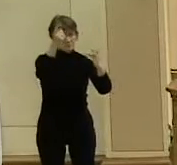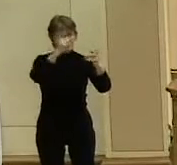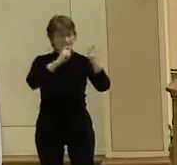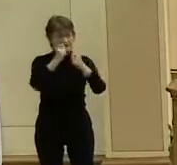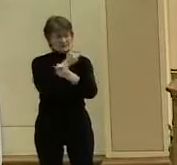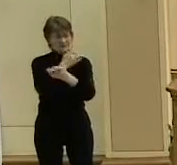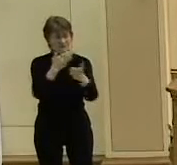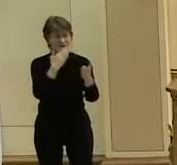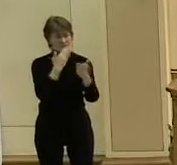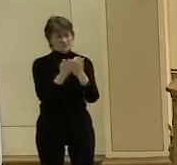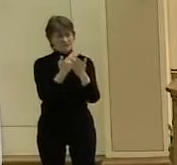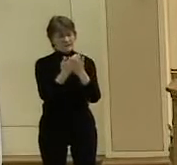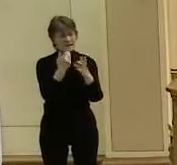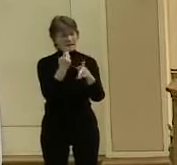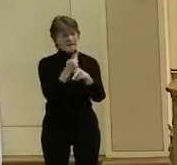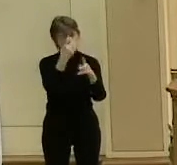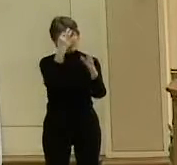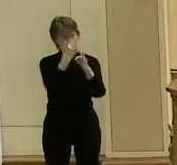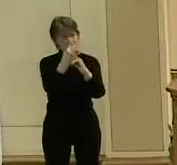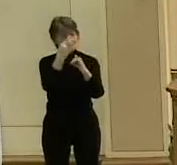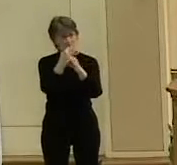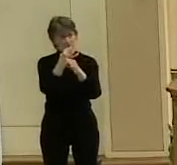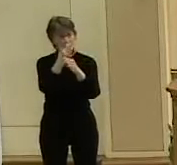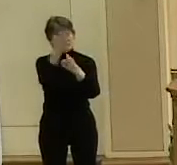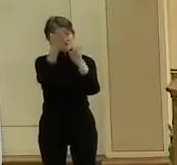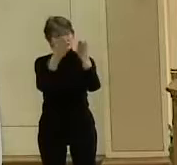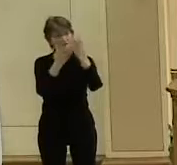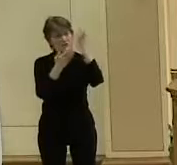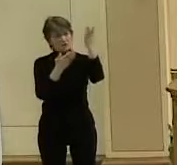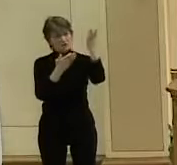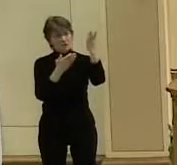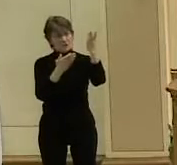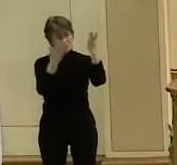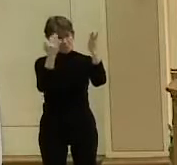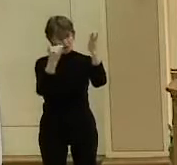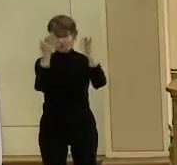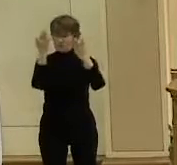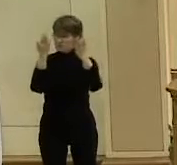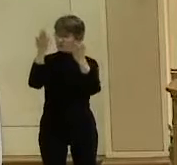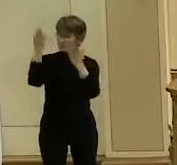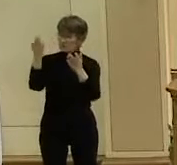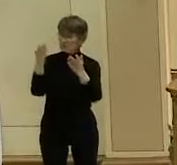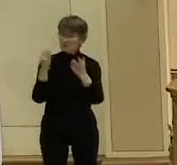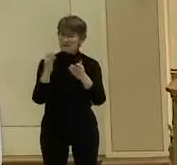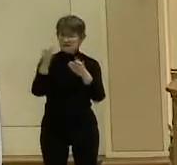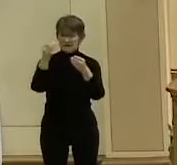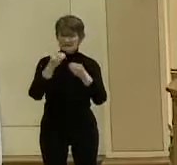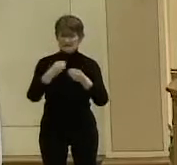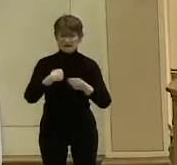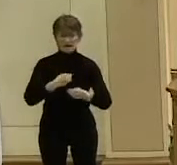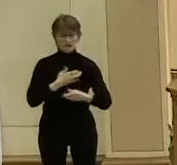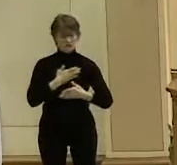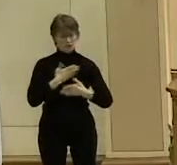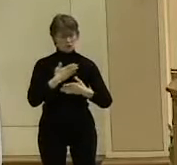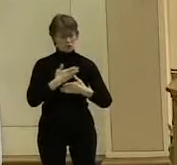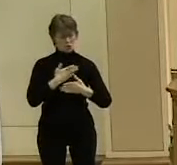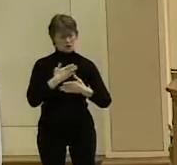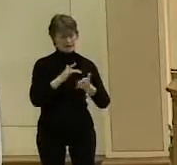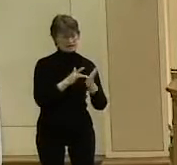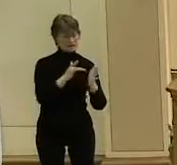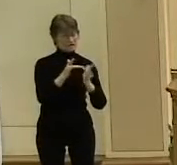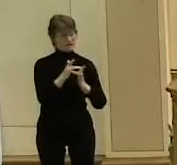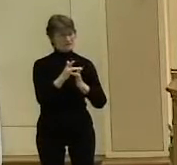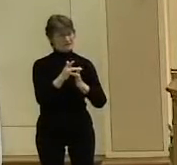is good, keep us faithful in serving you, for to serve you is our lasting joy. Jesus, Son